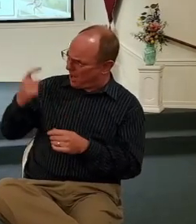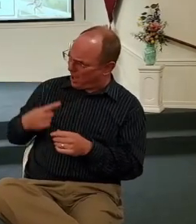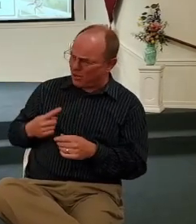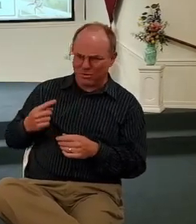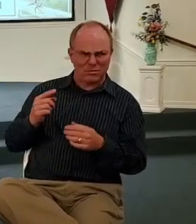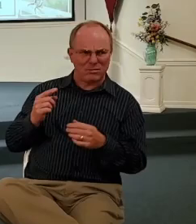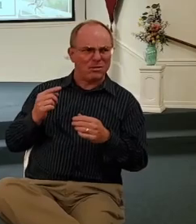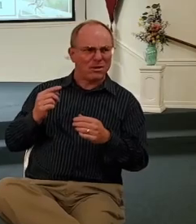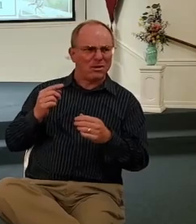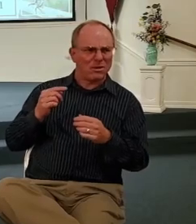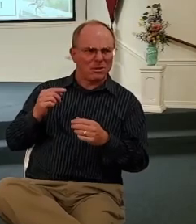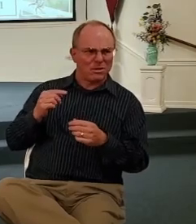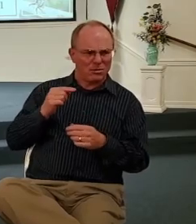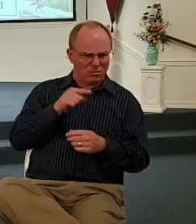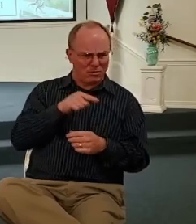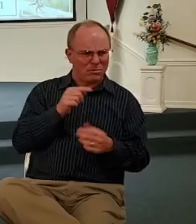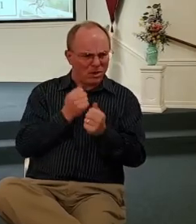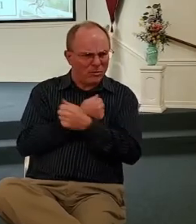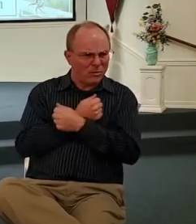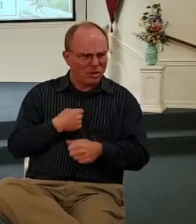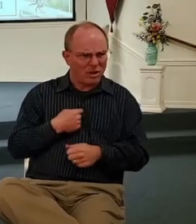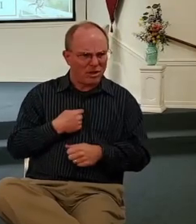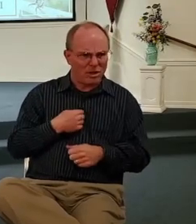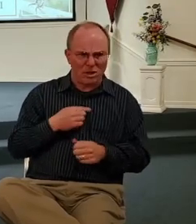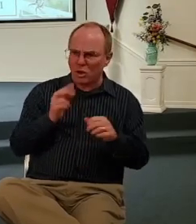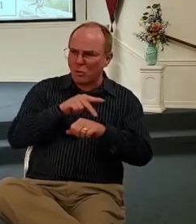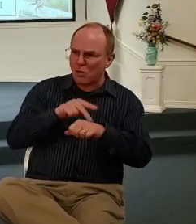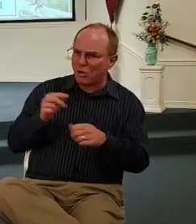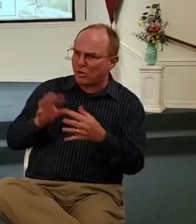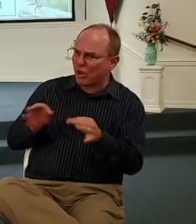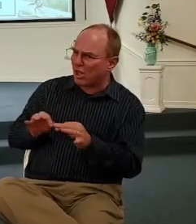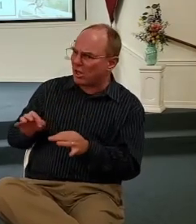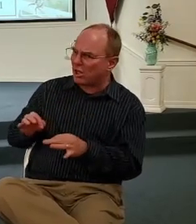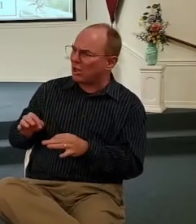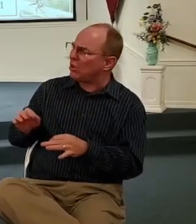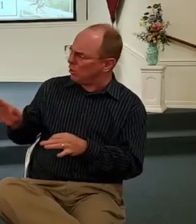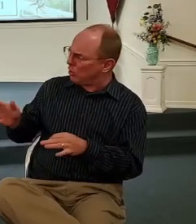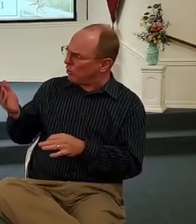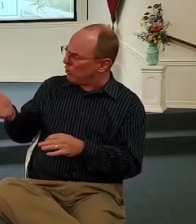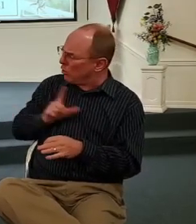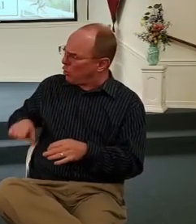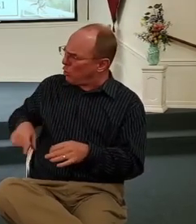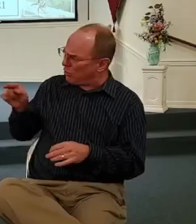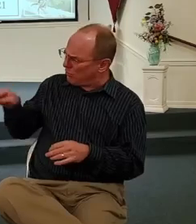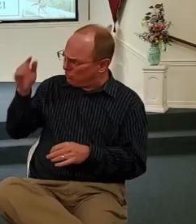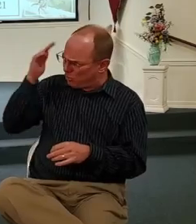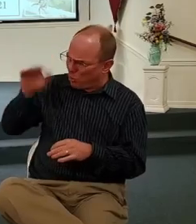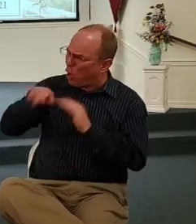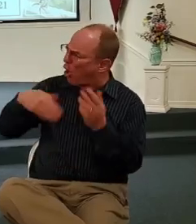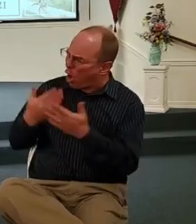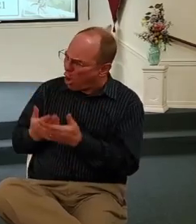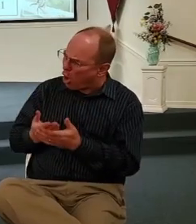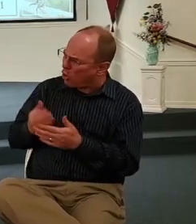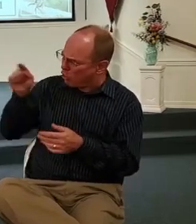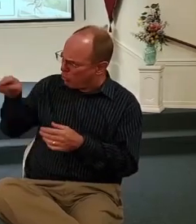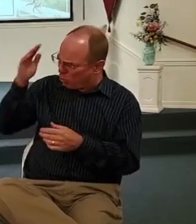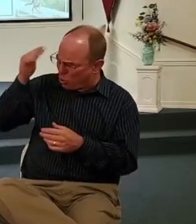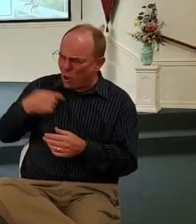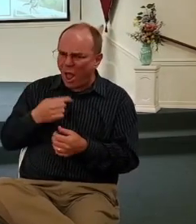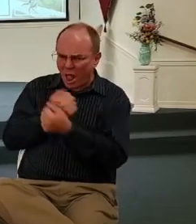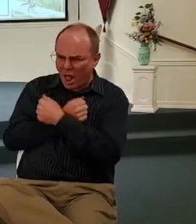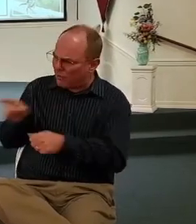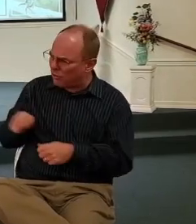you." Jesus said, "Feed my sheep. Very truly, I tell you, when you were younger, you dressed